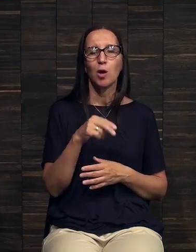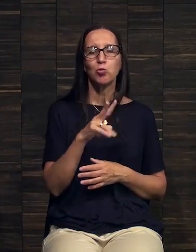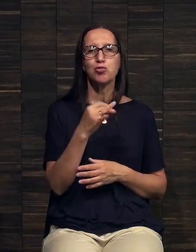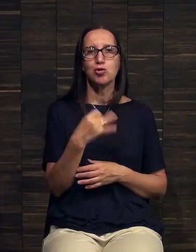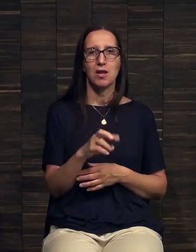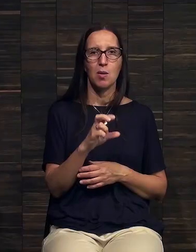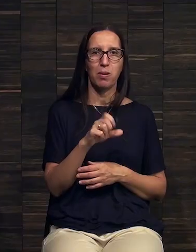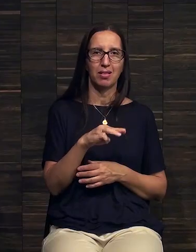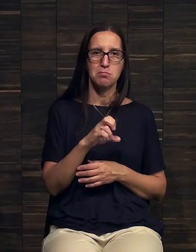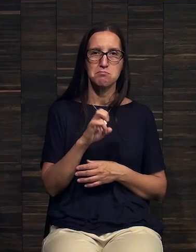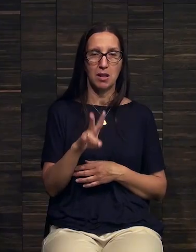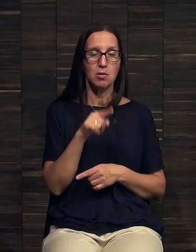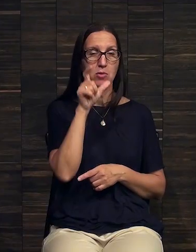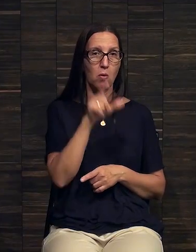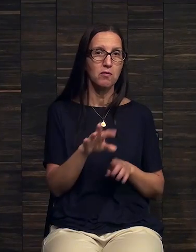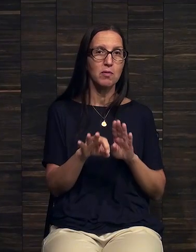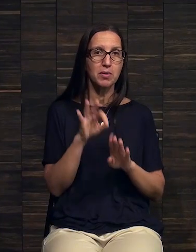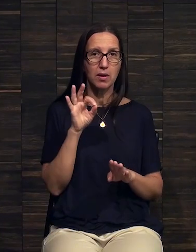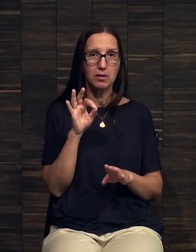rainbow Batman, who is